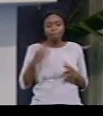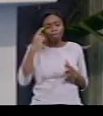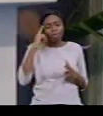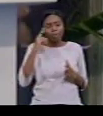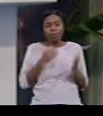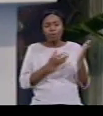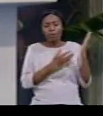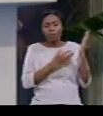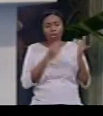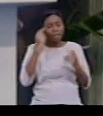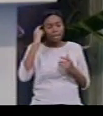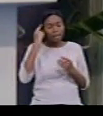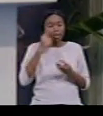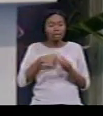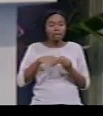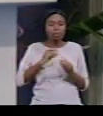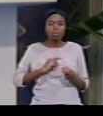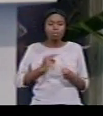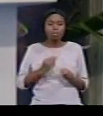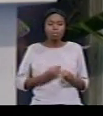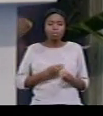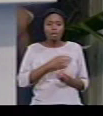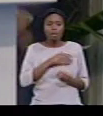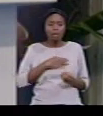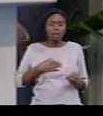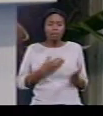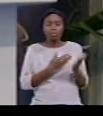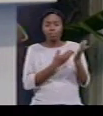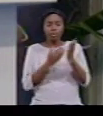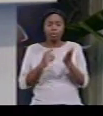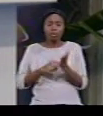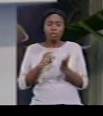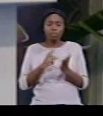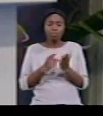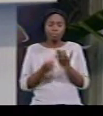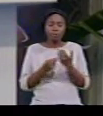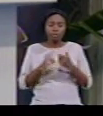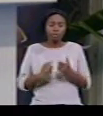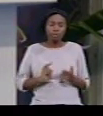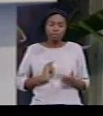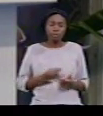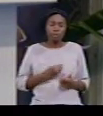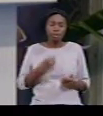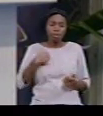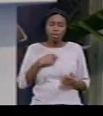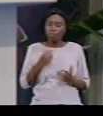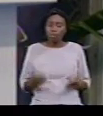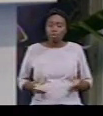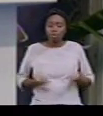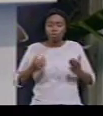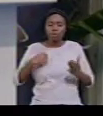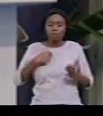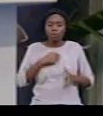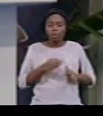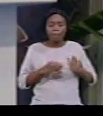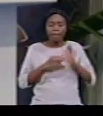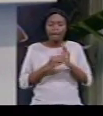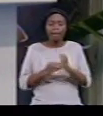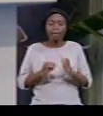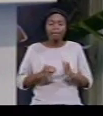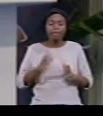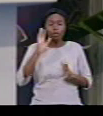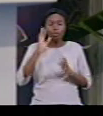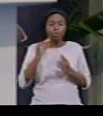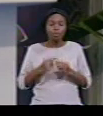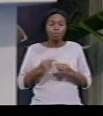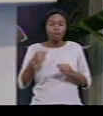about us and bringing this program to us. We exalt you. We magnify your name. We glorify your